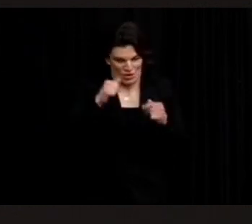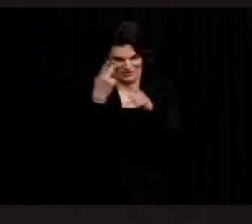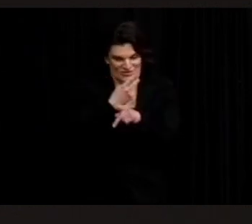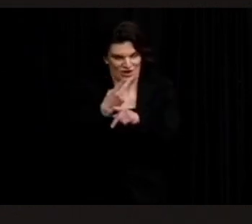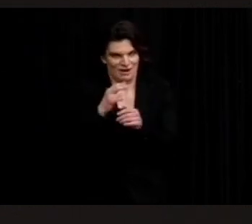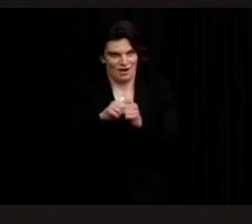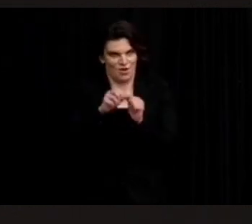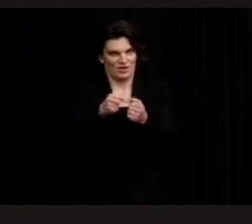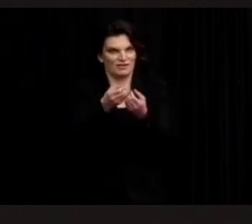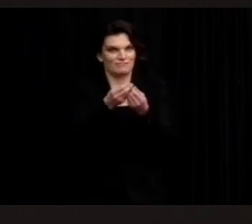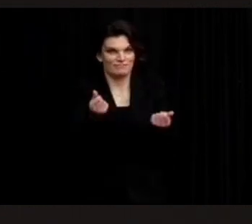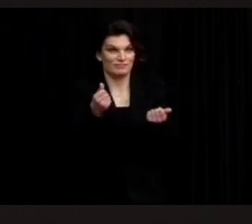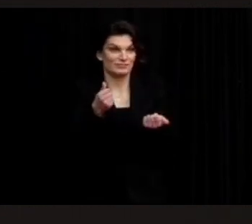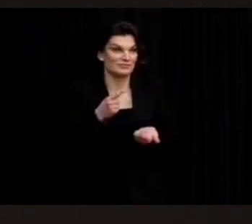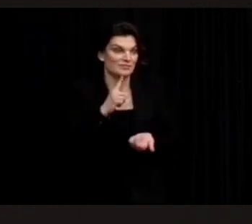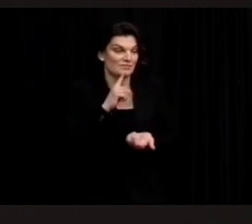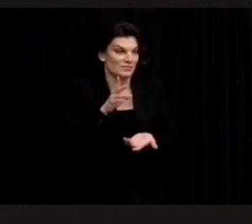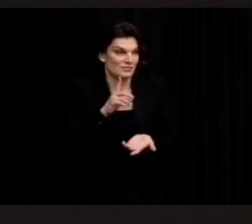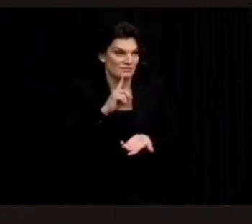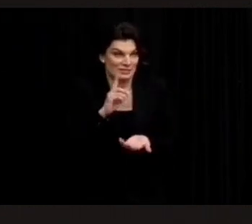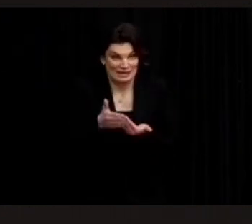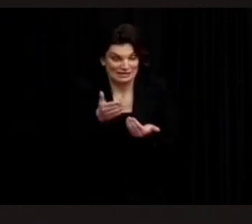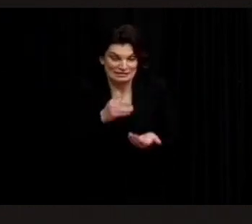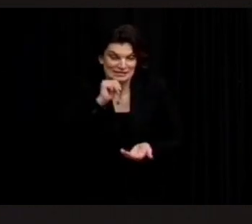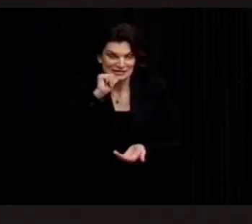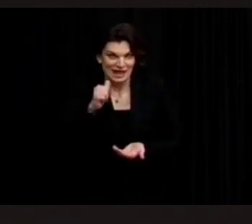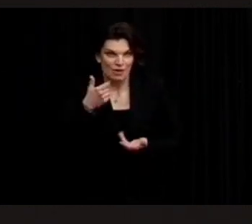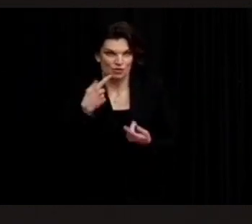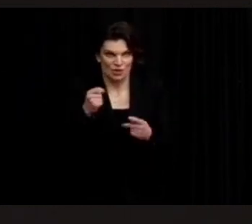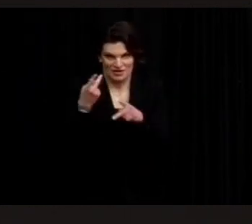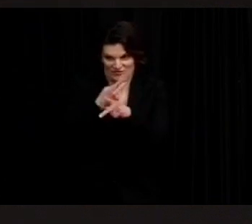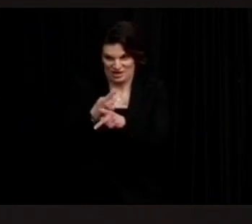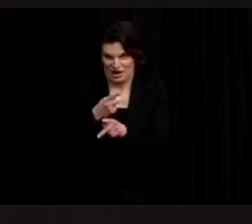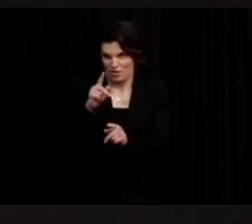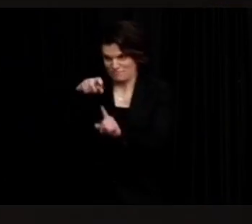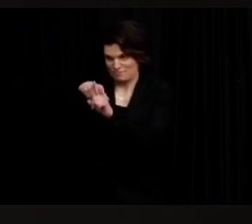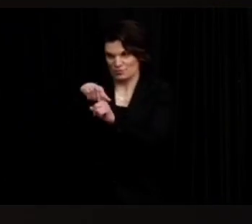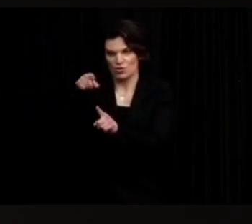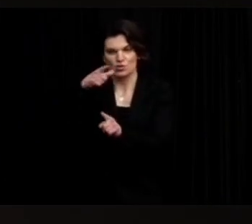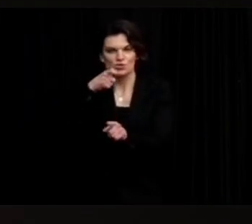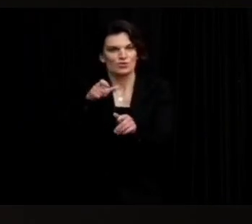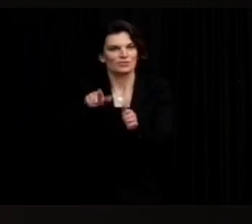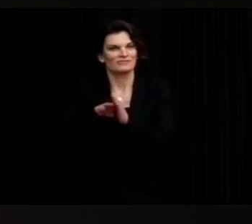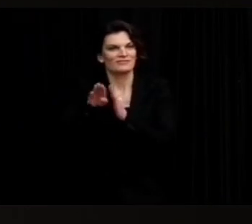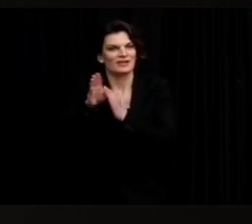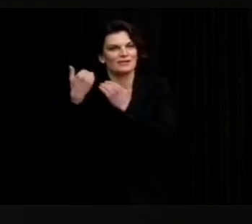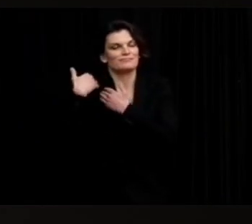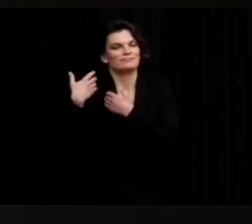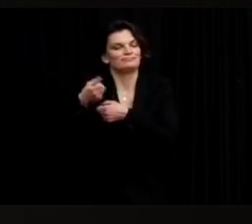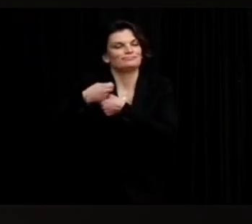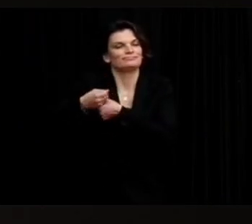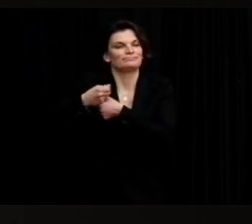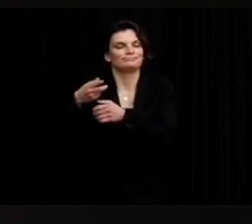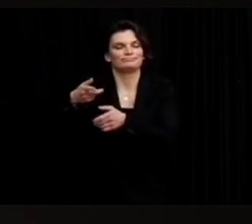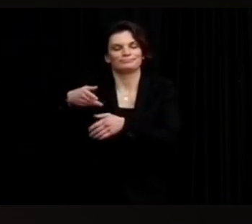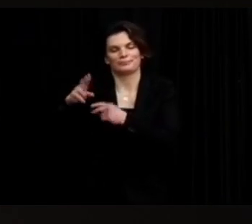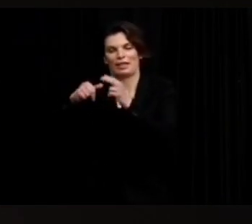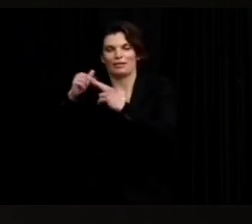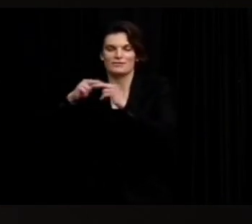have to like build those relationships to get those developers that are willing to take on these types of projects.